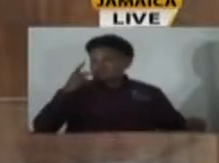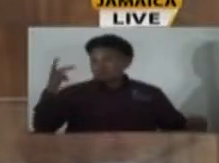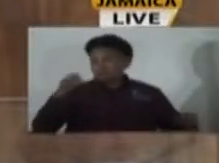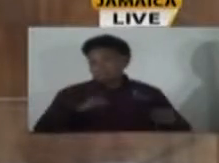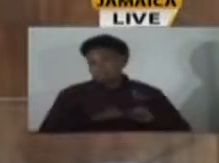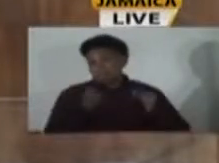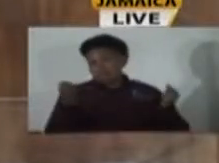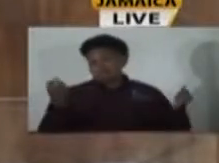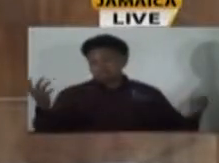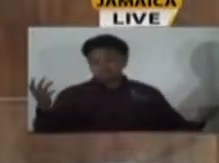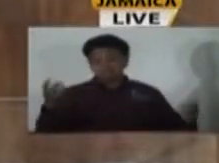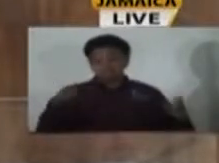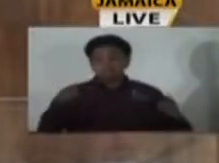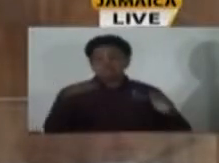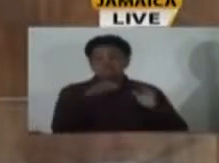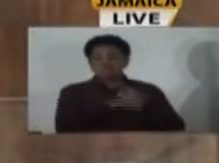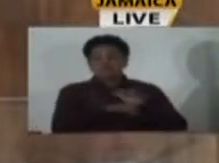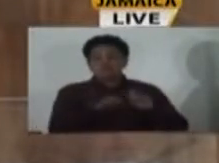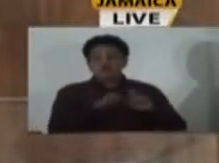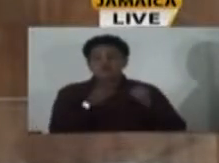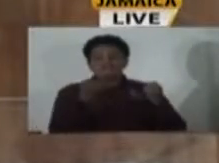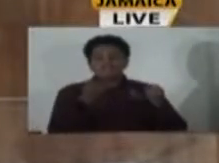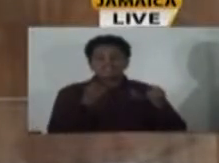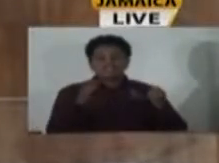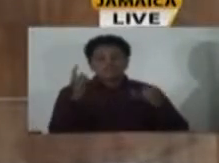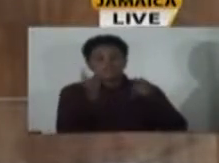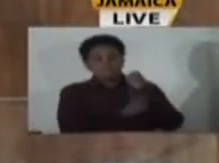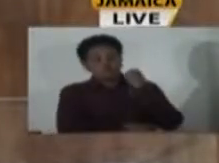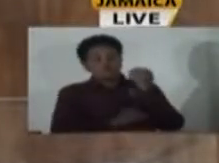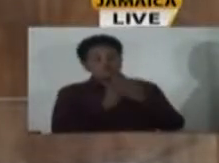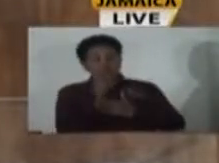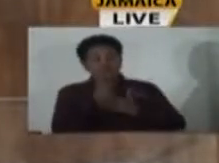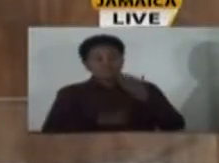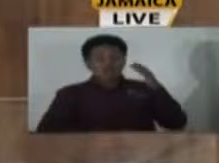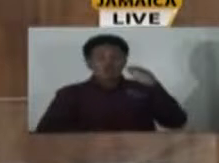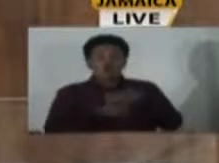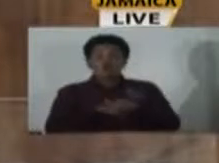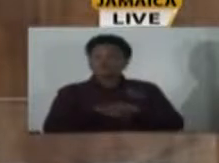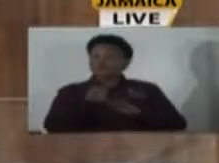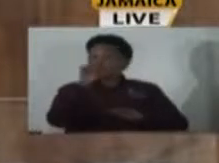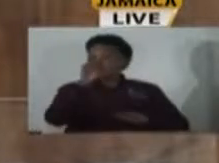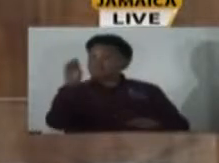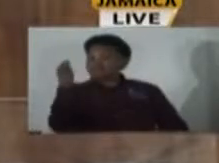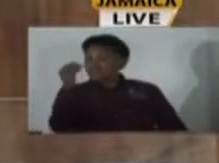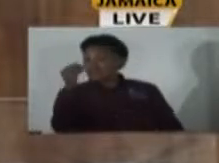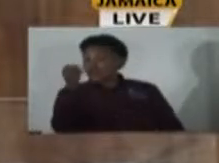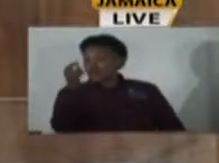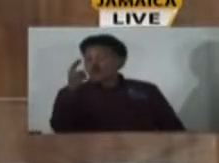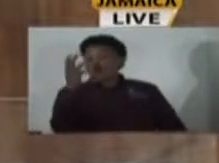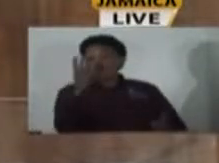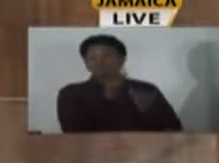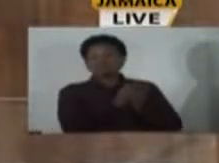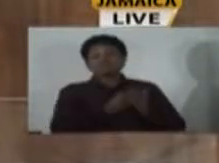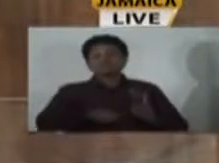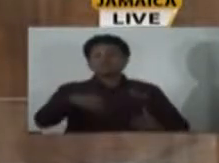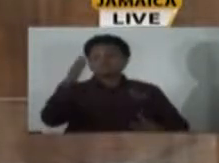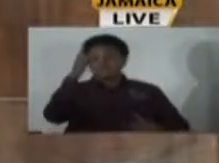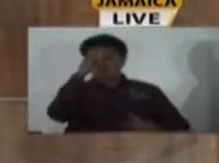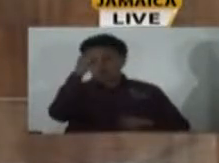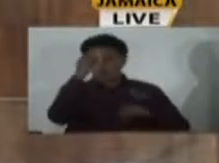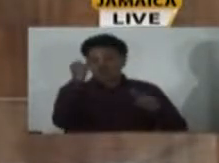it, it's a criminal offense, punishable by a fine of up to $1 million or imprisonment for up to 1